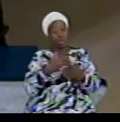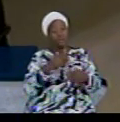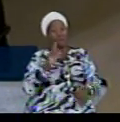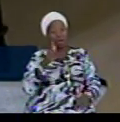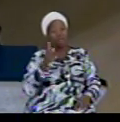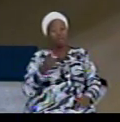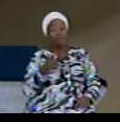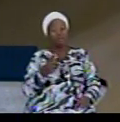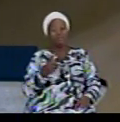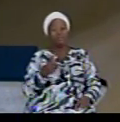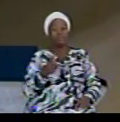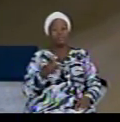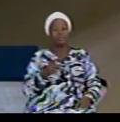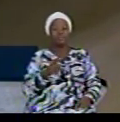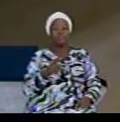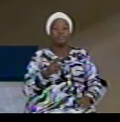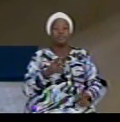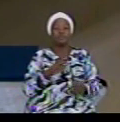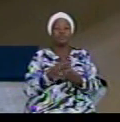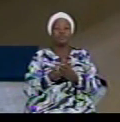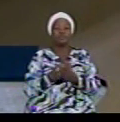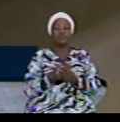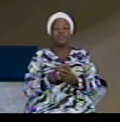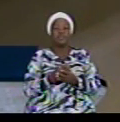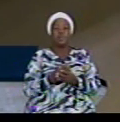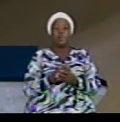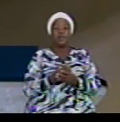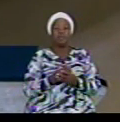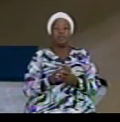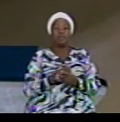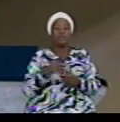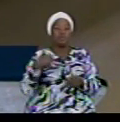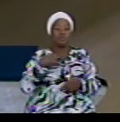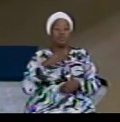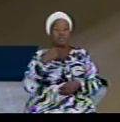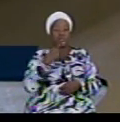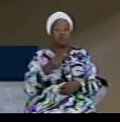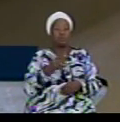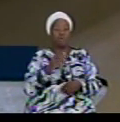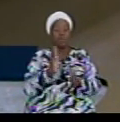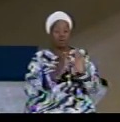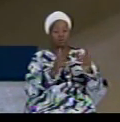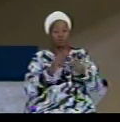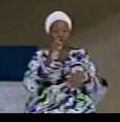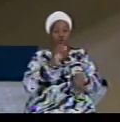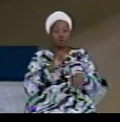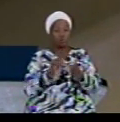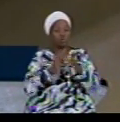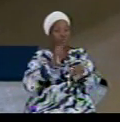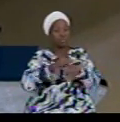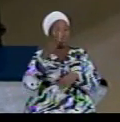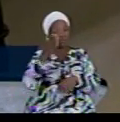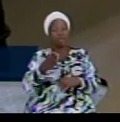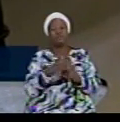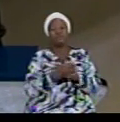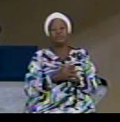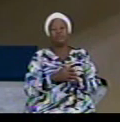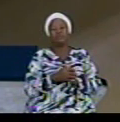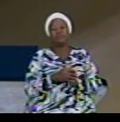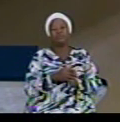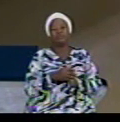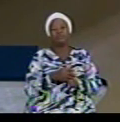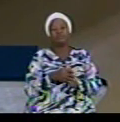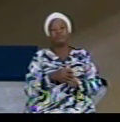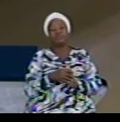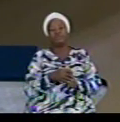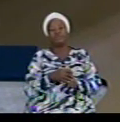your own area, your zone, your district, your group, your state, will be communicated to you by